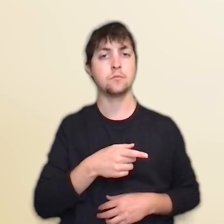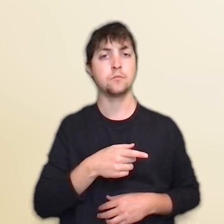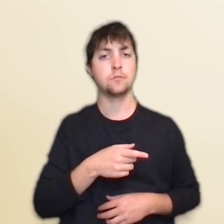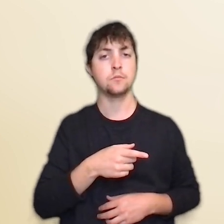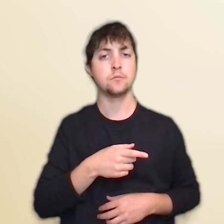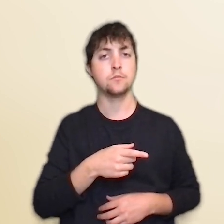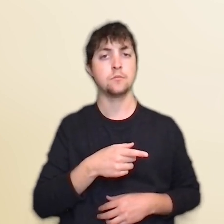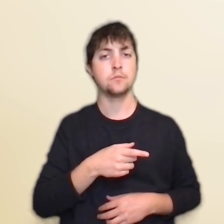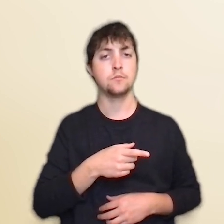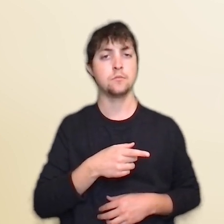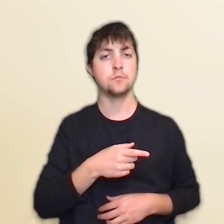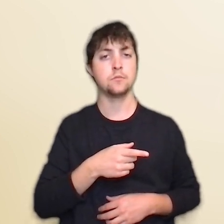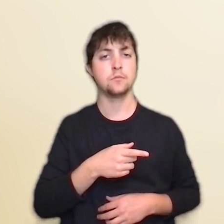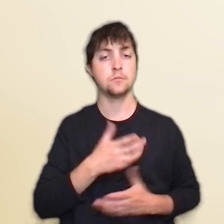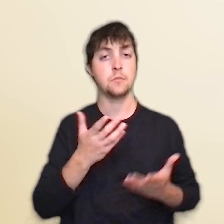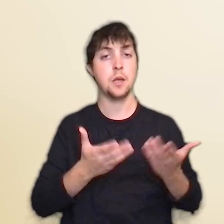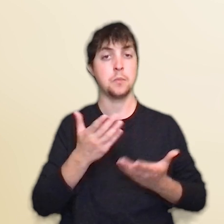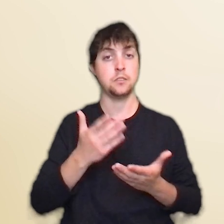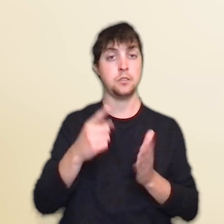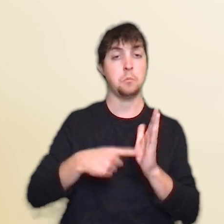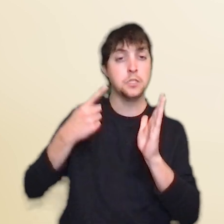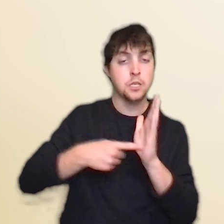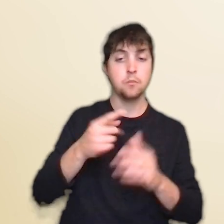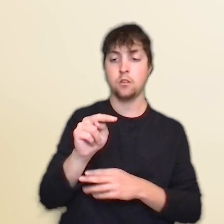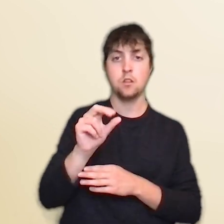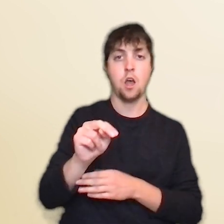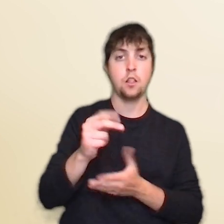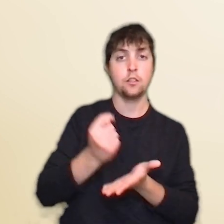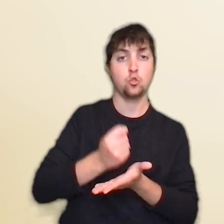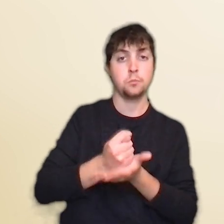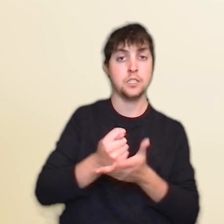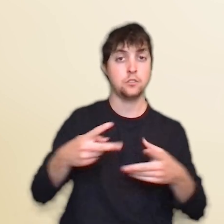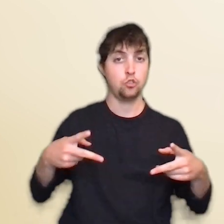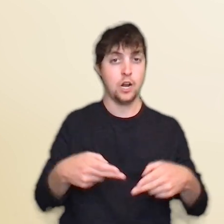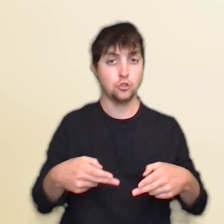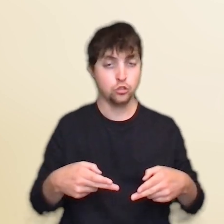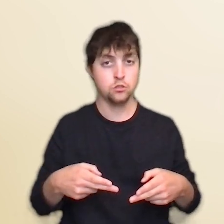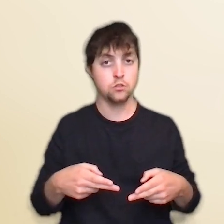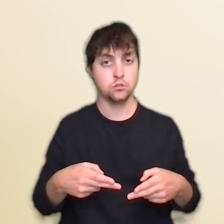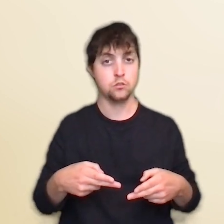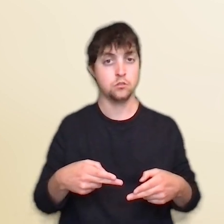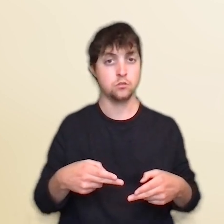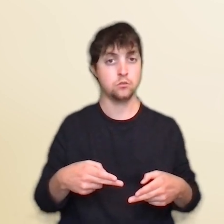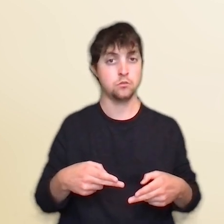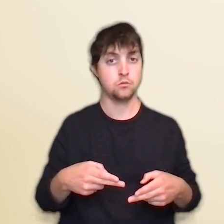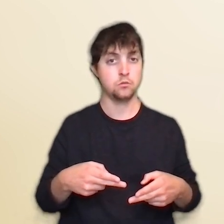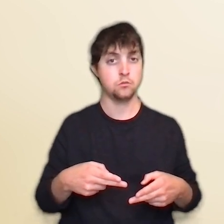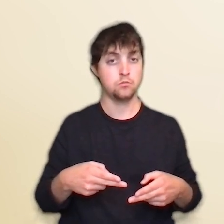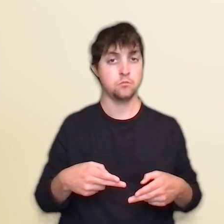to you, well, maybe there's sometimes when a